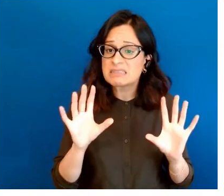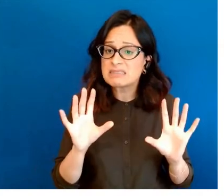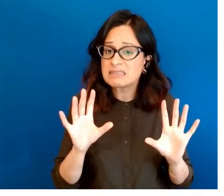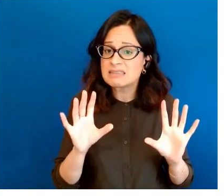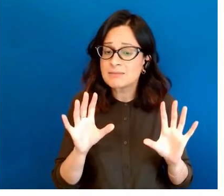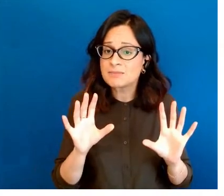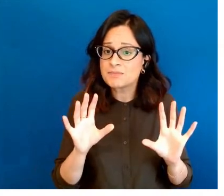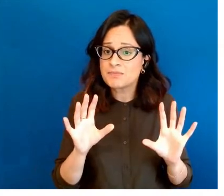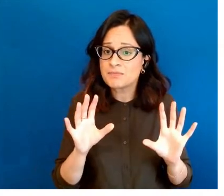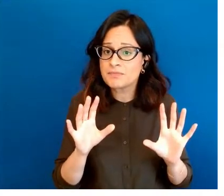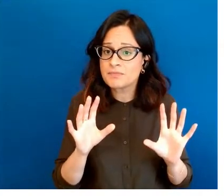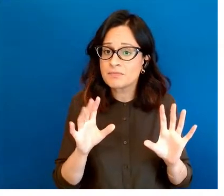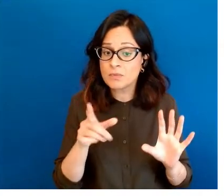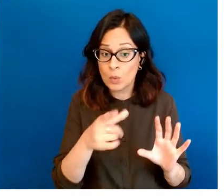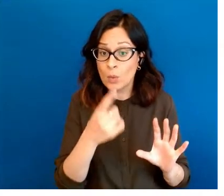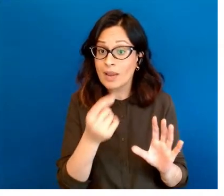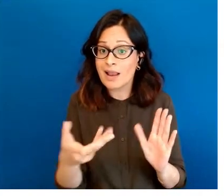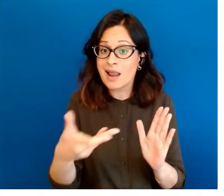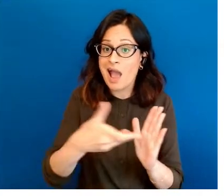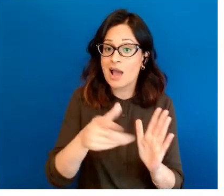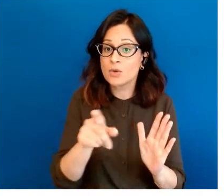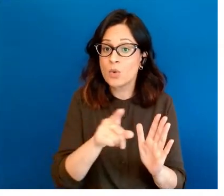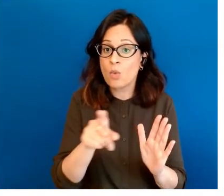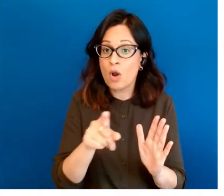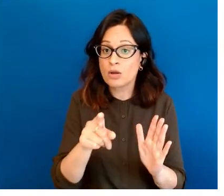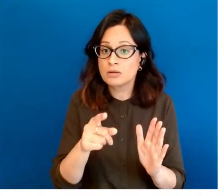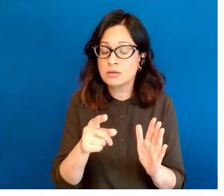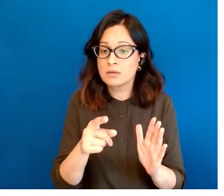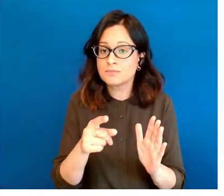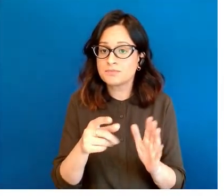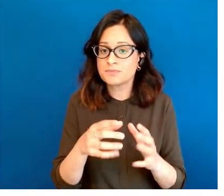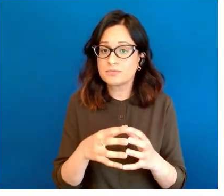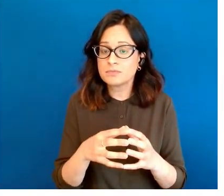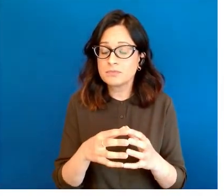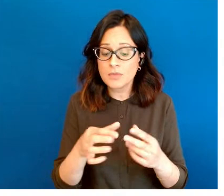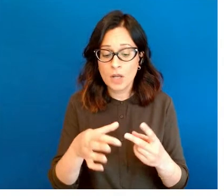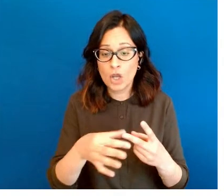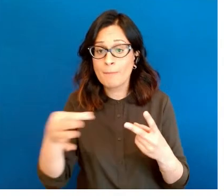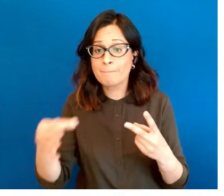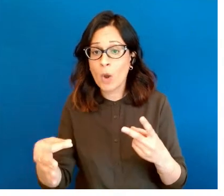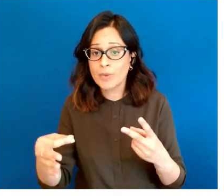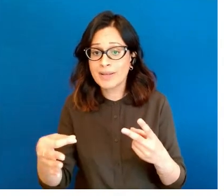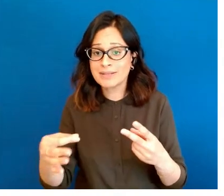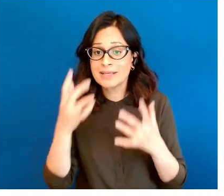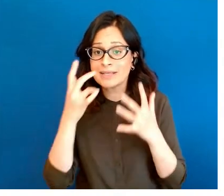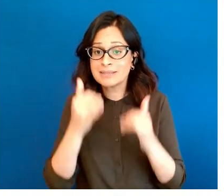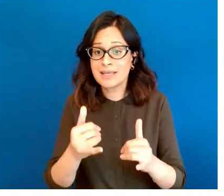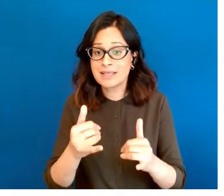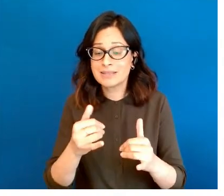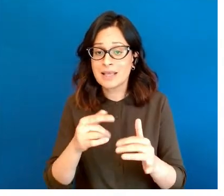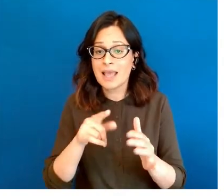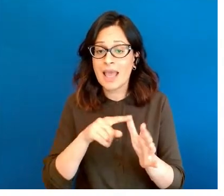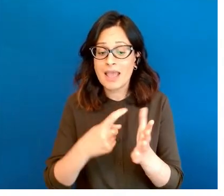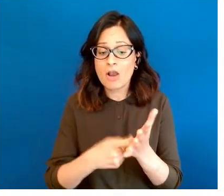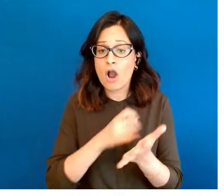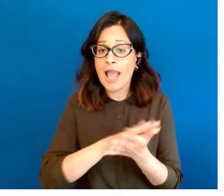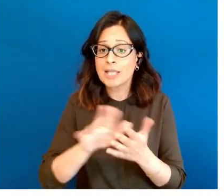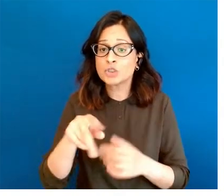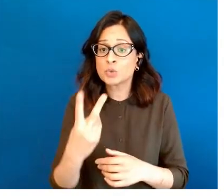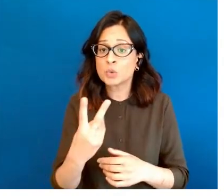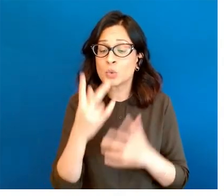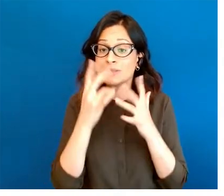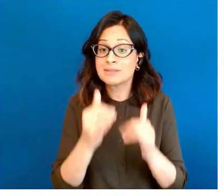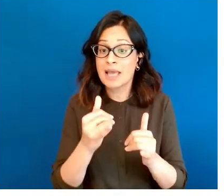the only thing you can add to that is the use of this component test. So if you've got a very strong positive RH2 component test, I would in